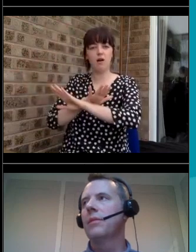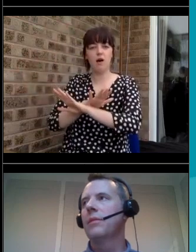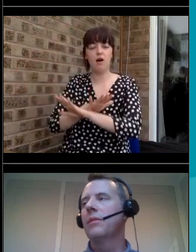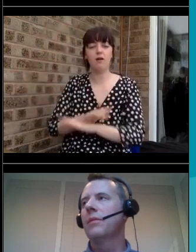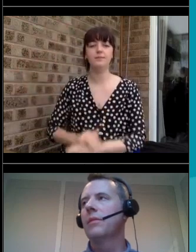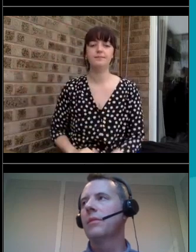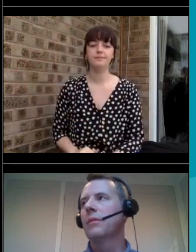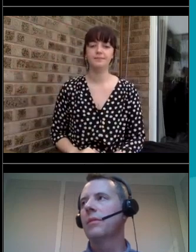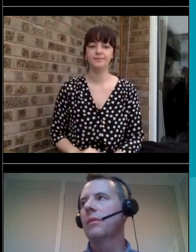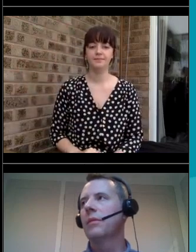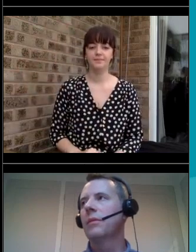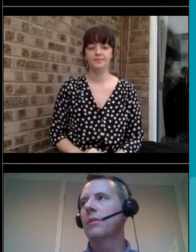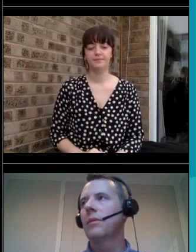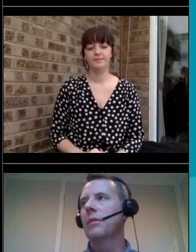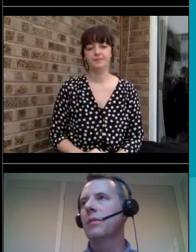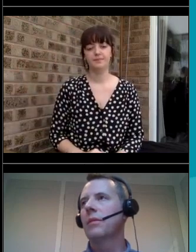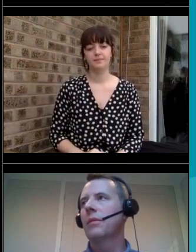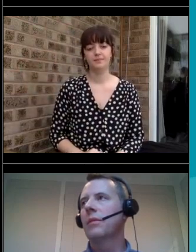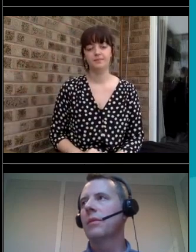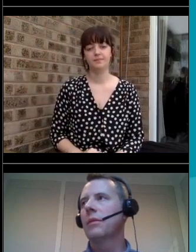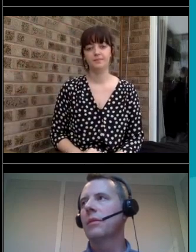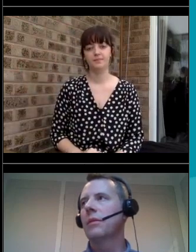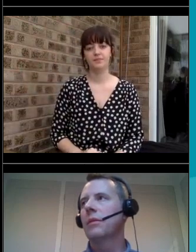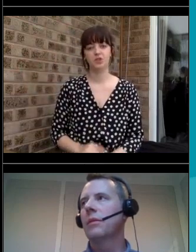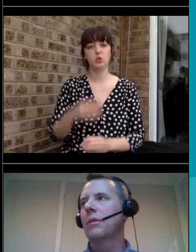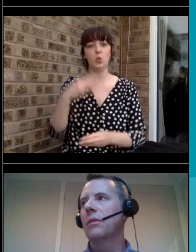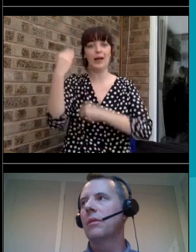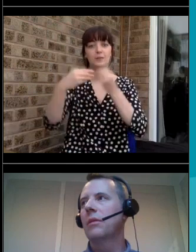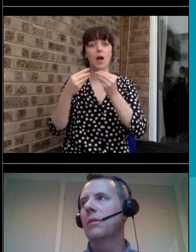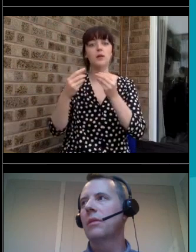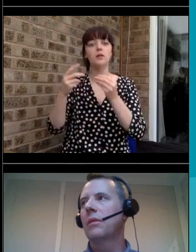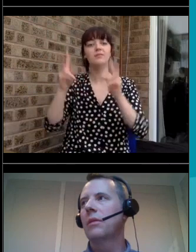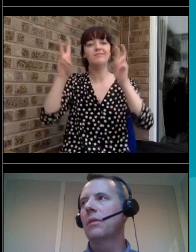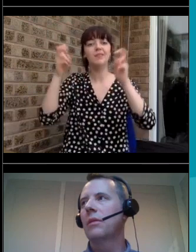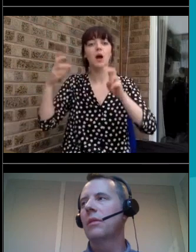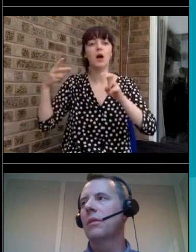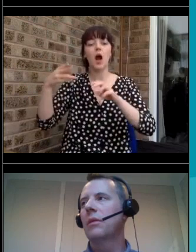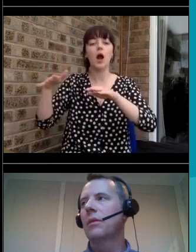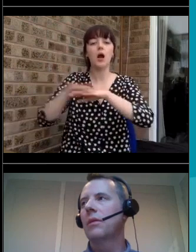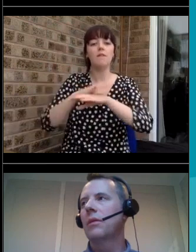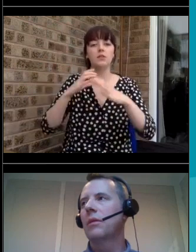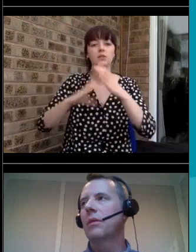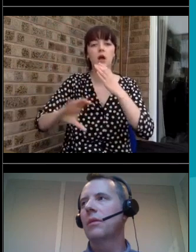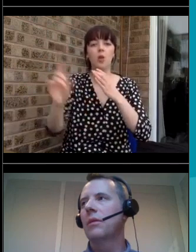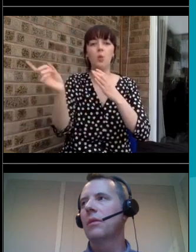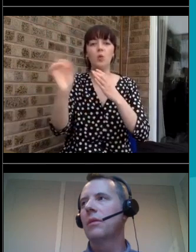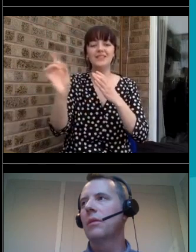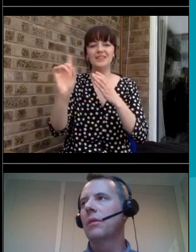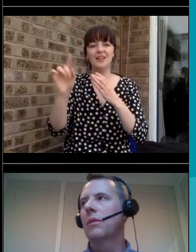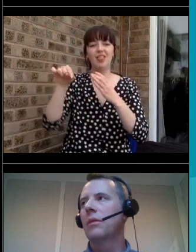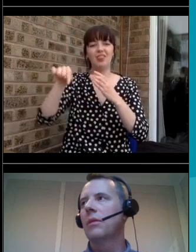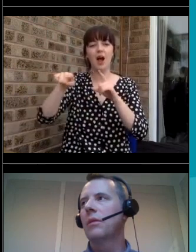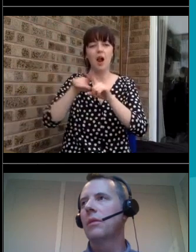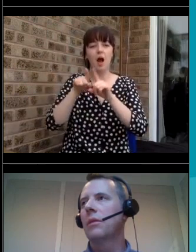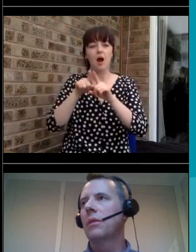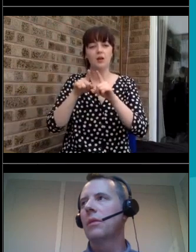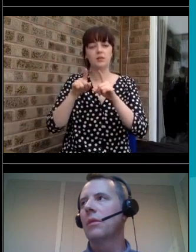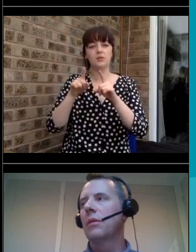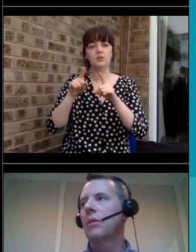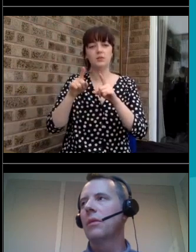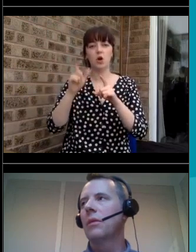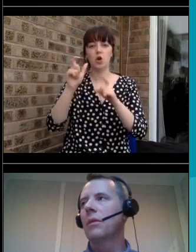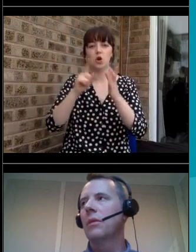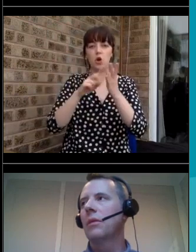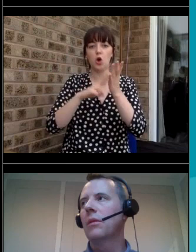I mean, for those, just to explain what a cut and cover tunnel is, it's essentially a concrete trough where the road